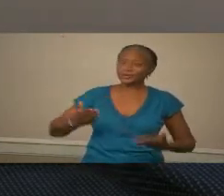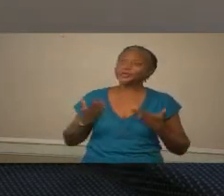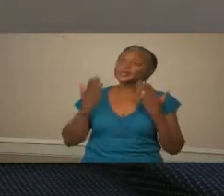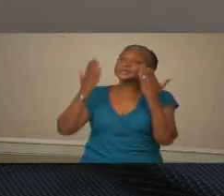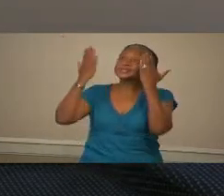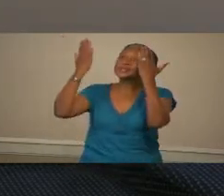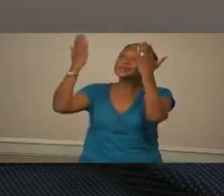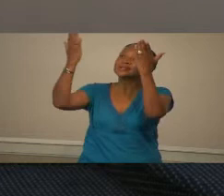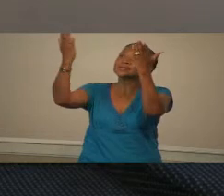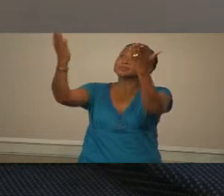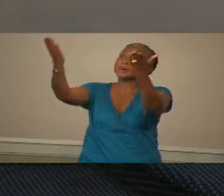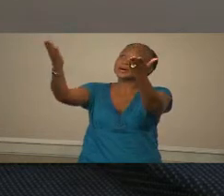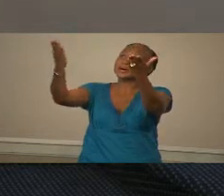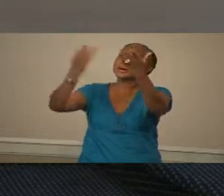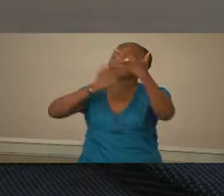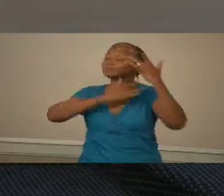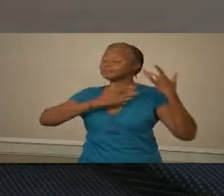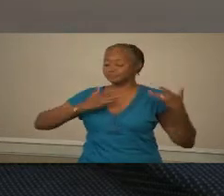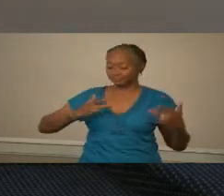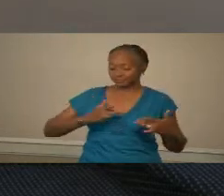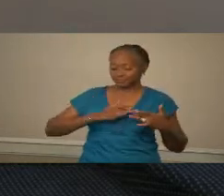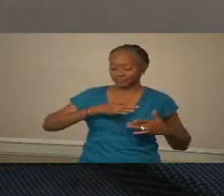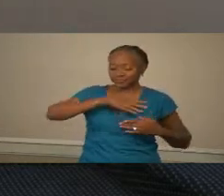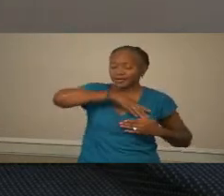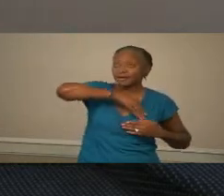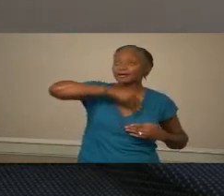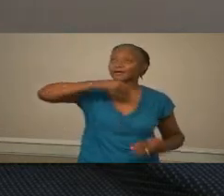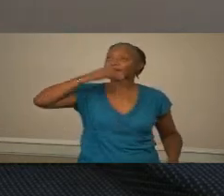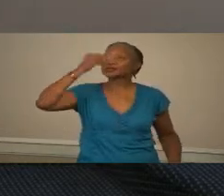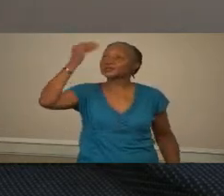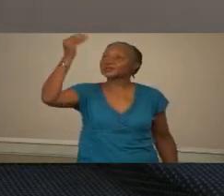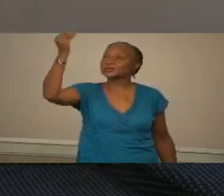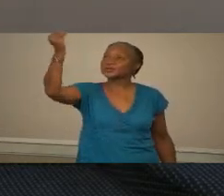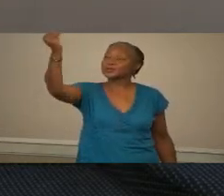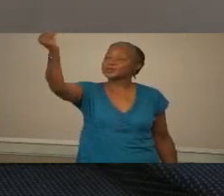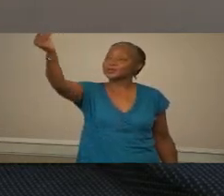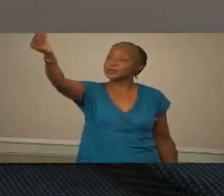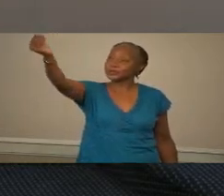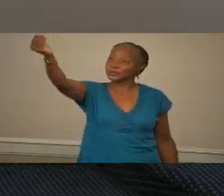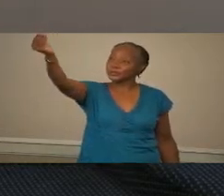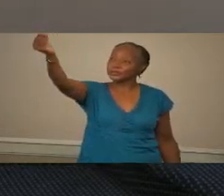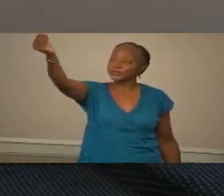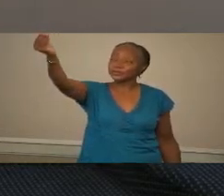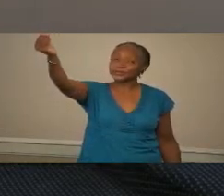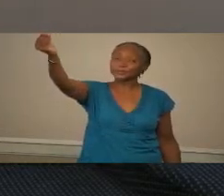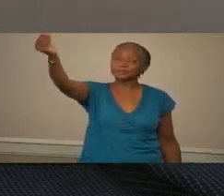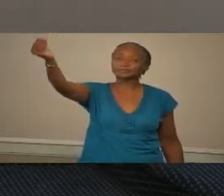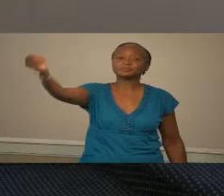I present my heart to you.